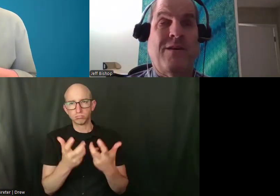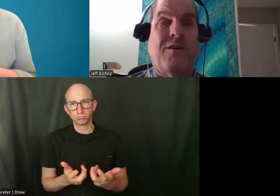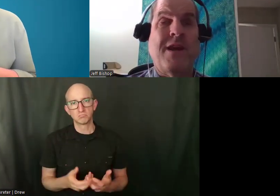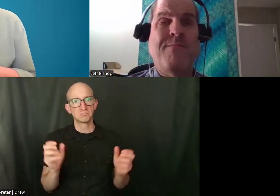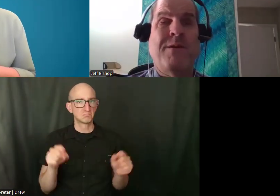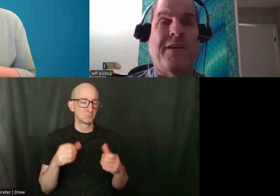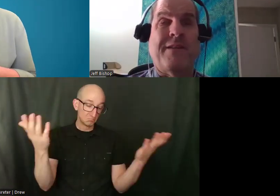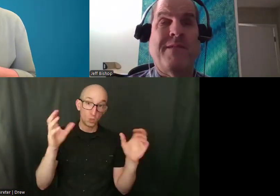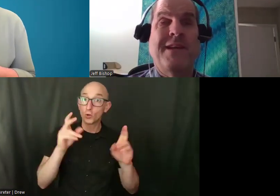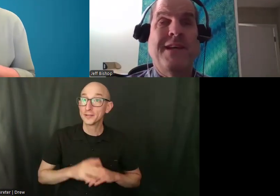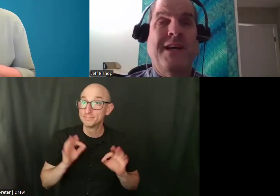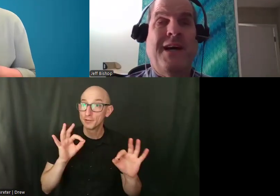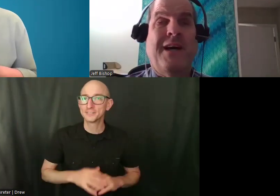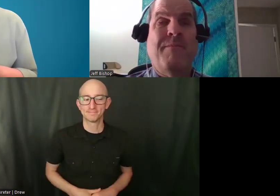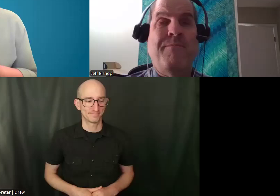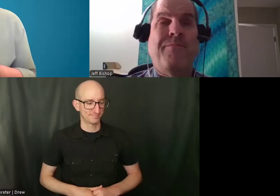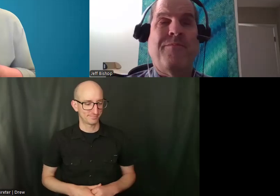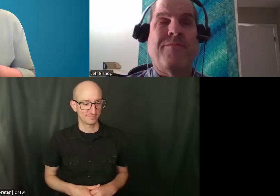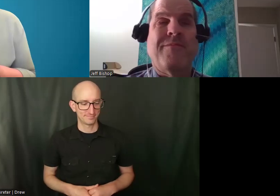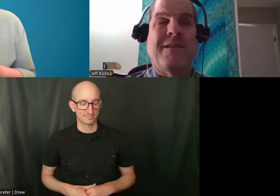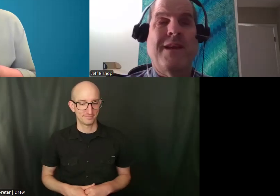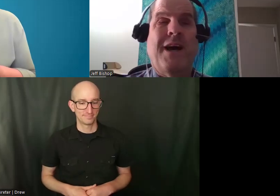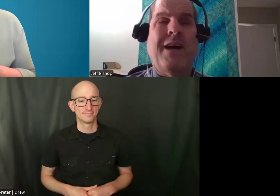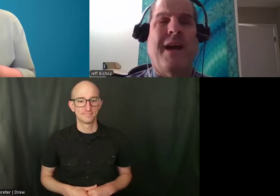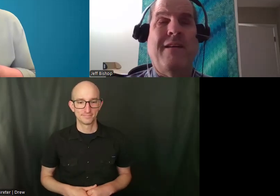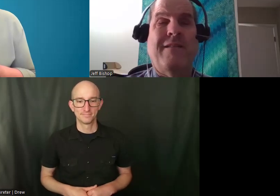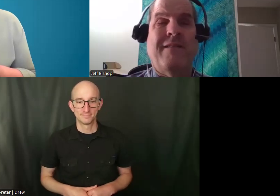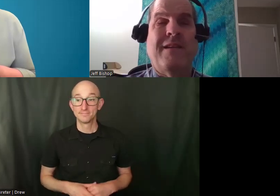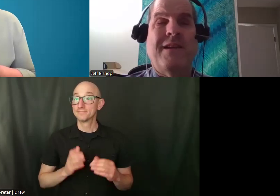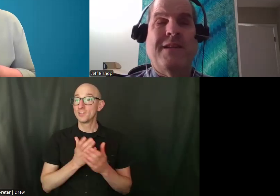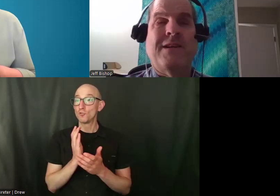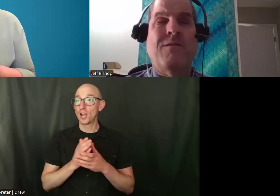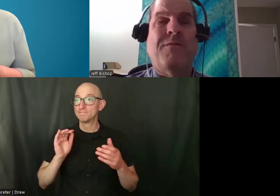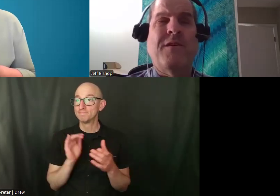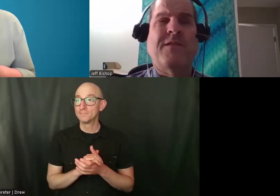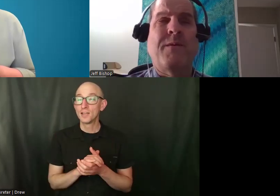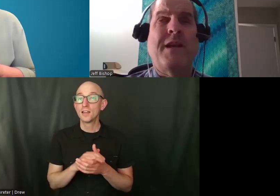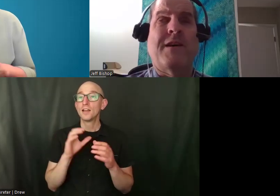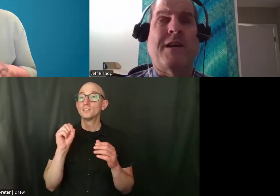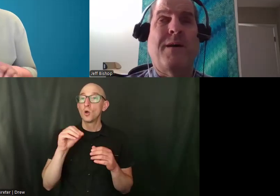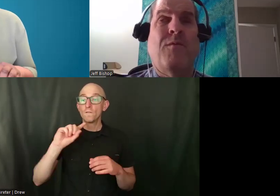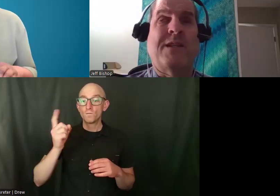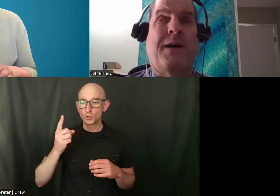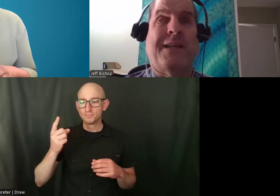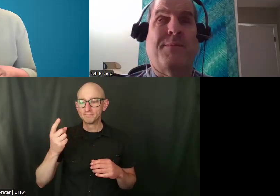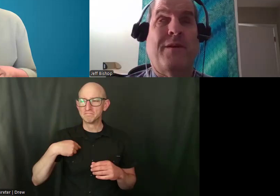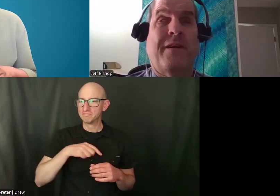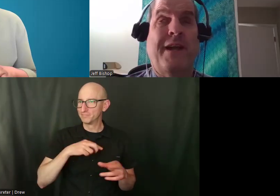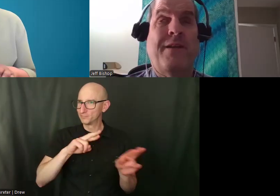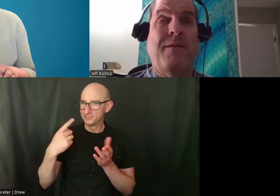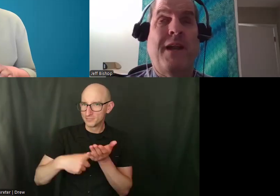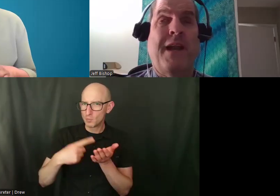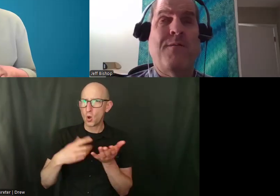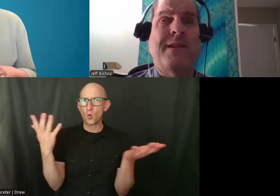webinar. So, okay, perfect. Um, all right. So first, we need to talk about what's possible